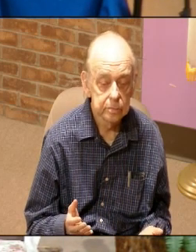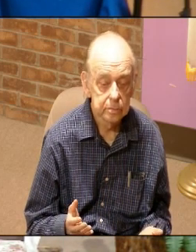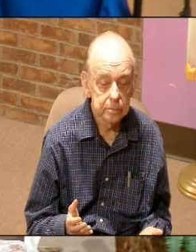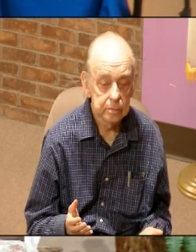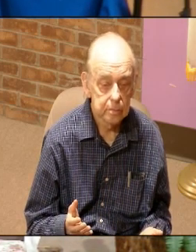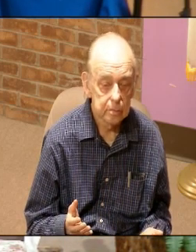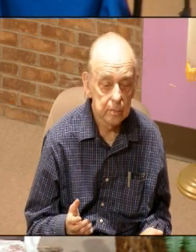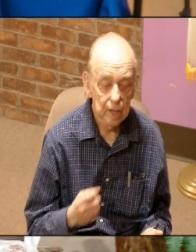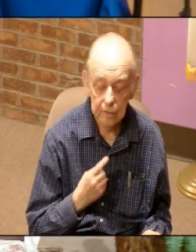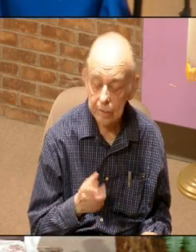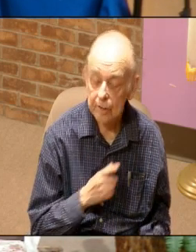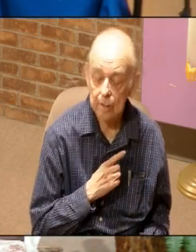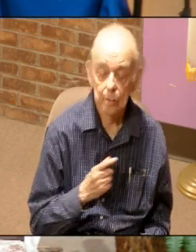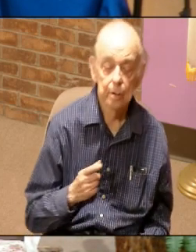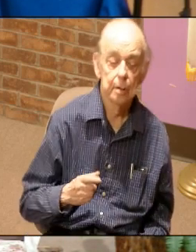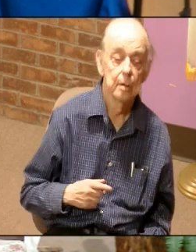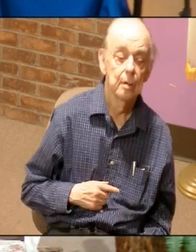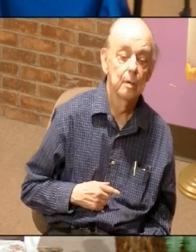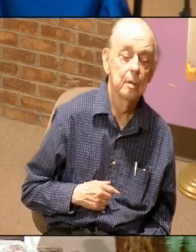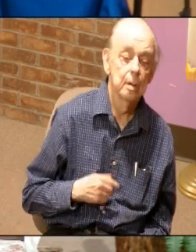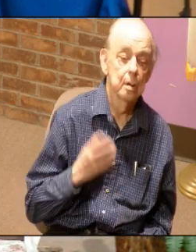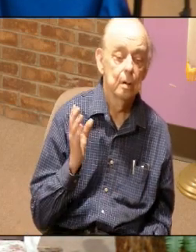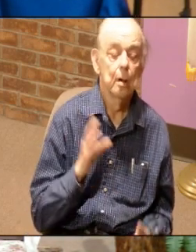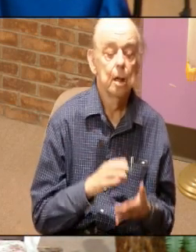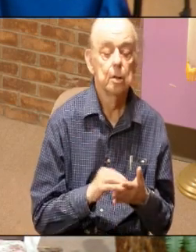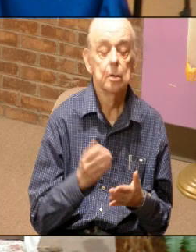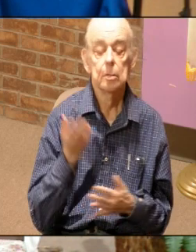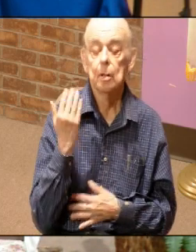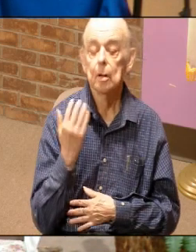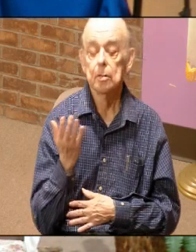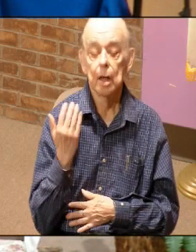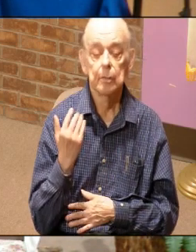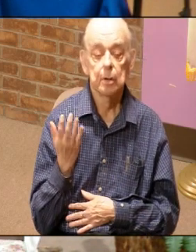and just say, Lord, I learned a long time ago.